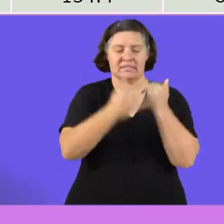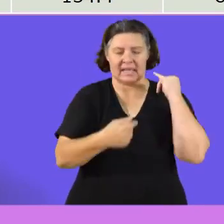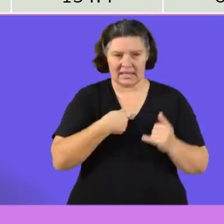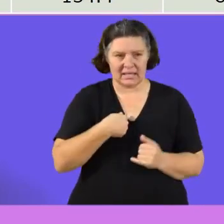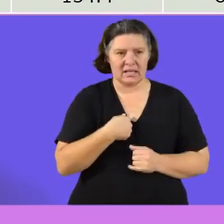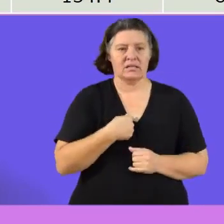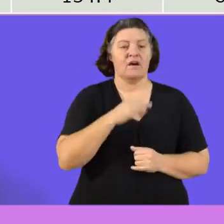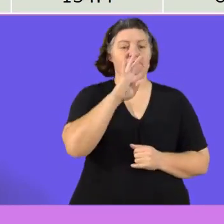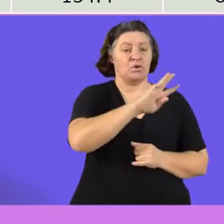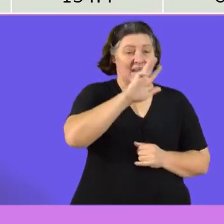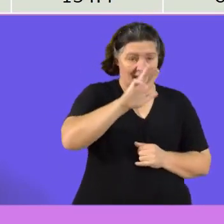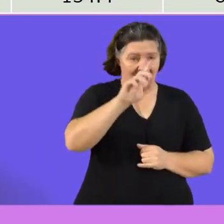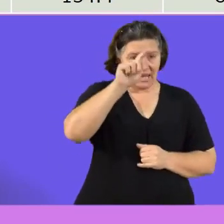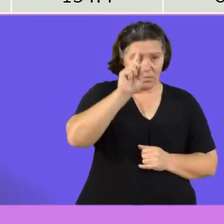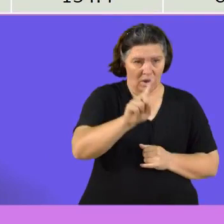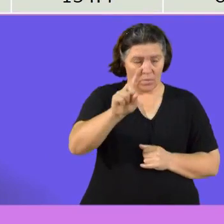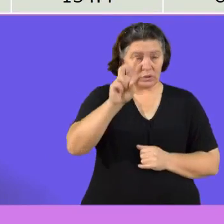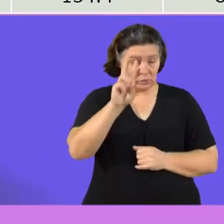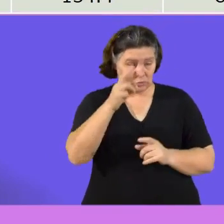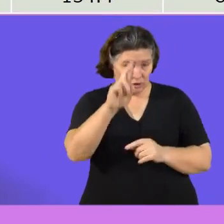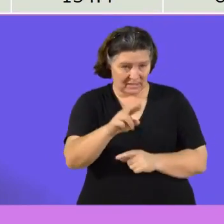13,600. Sorry, I made a mistake. It's